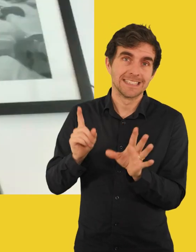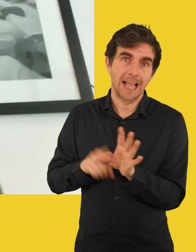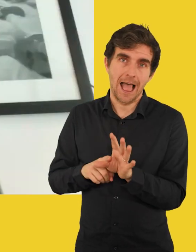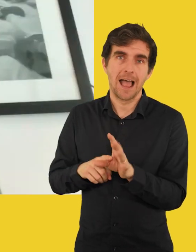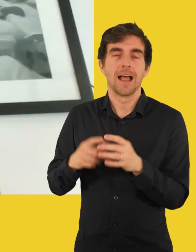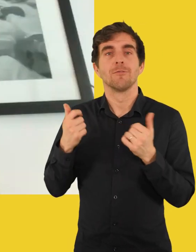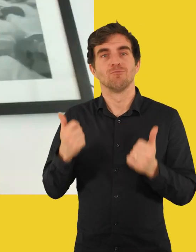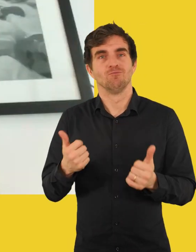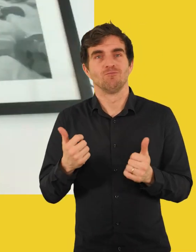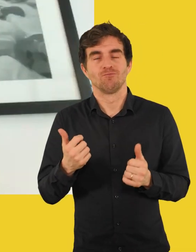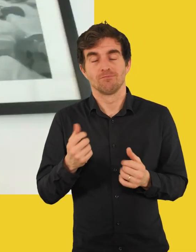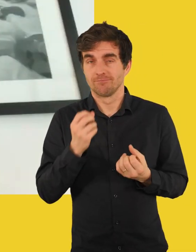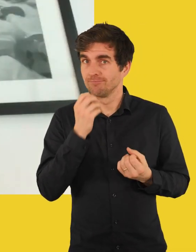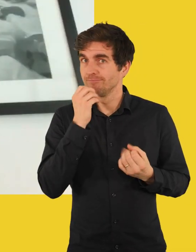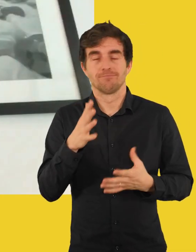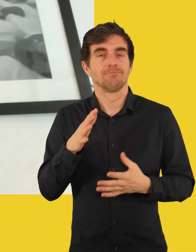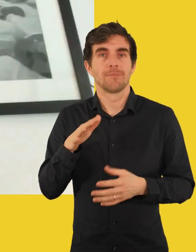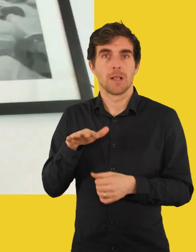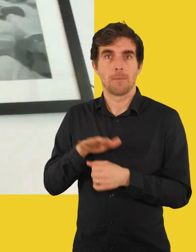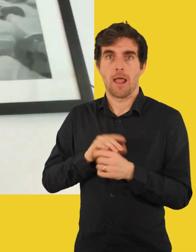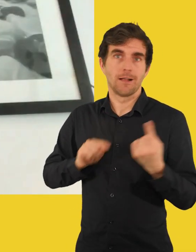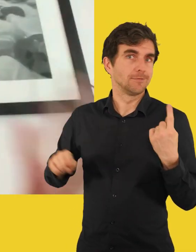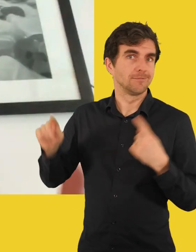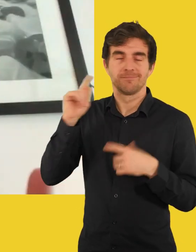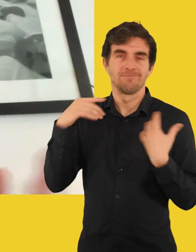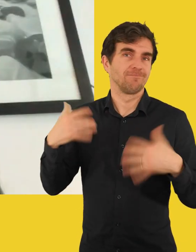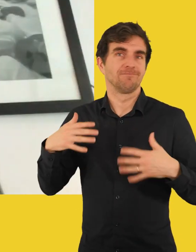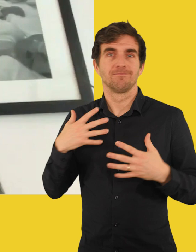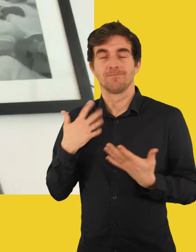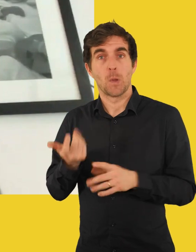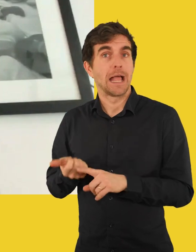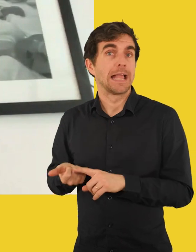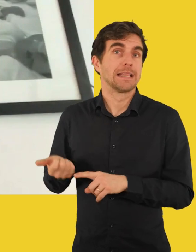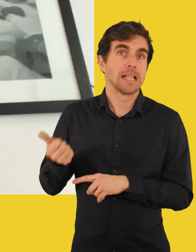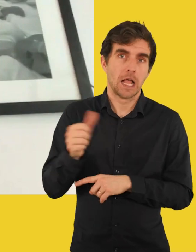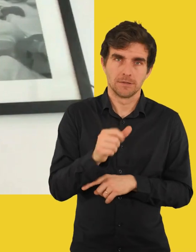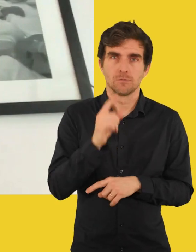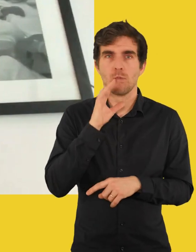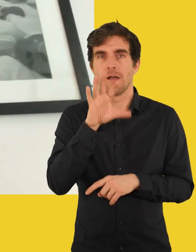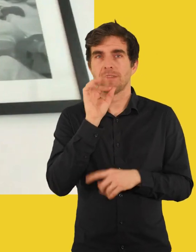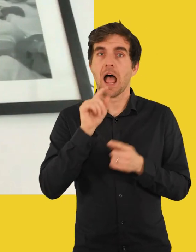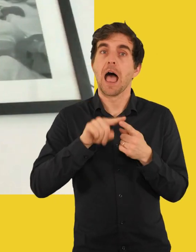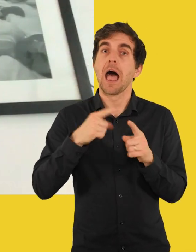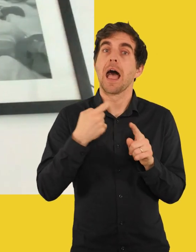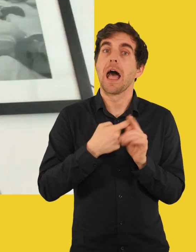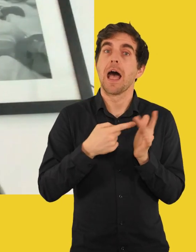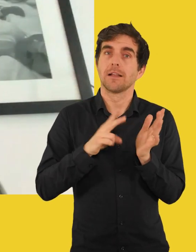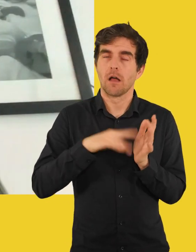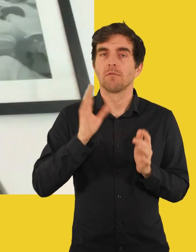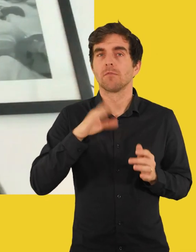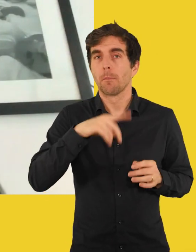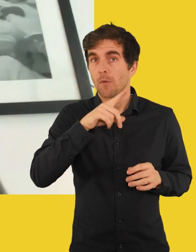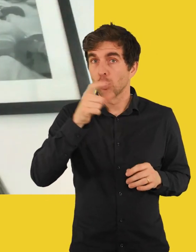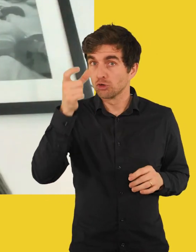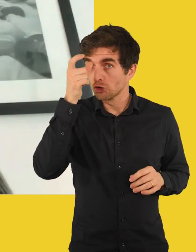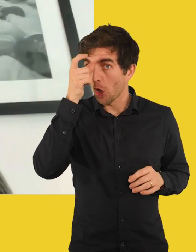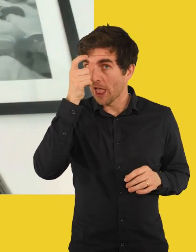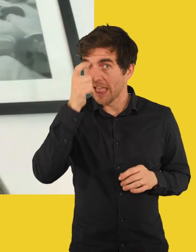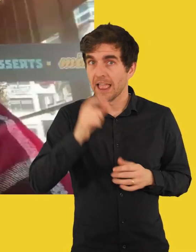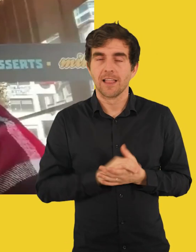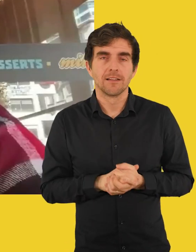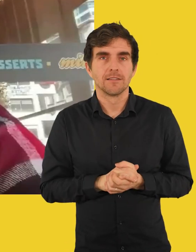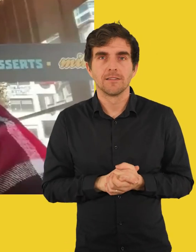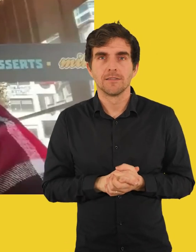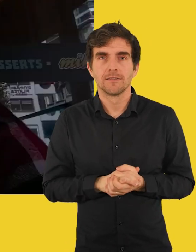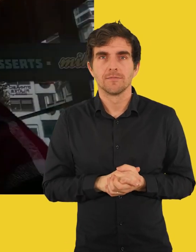day. Okay, moving from one inspiring place to the next, I would now love to invite Ekin to join